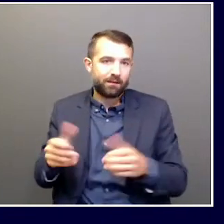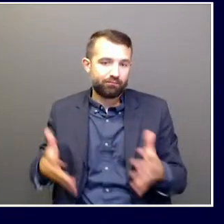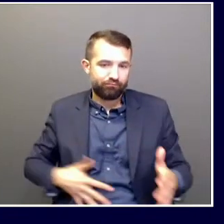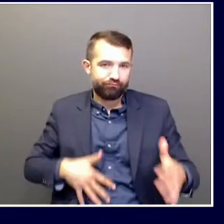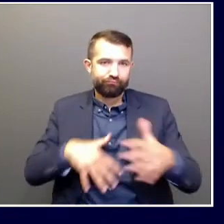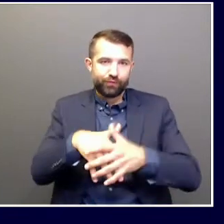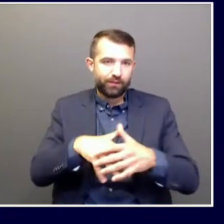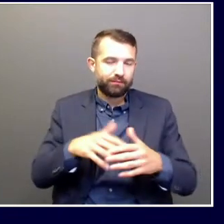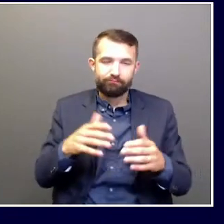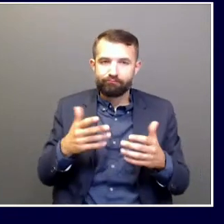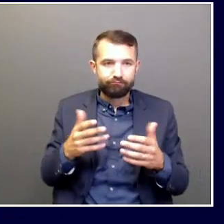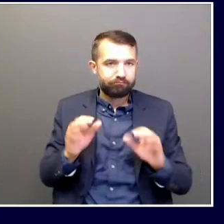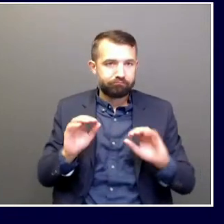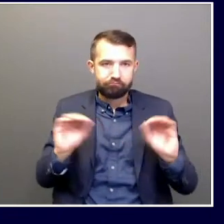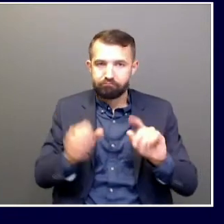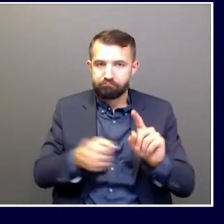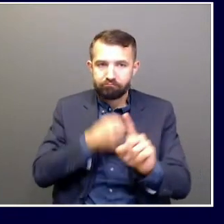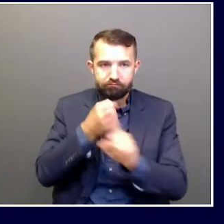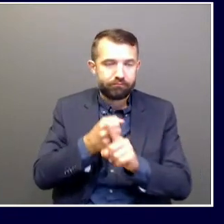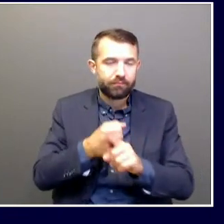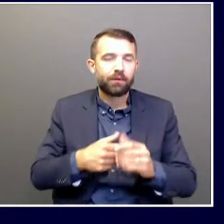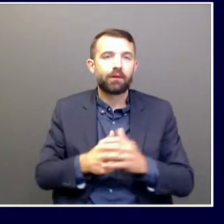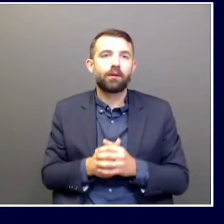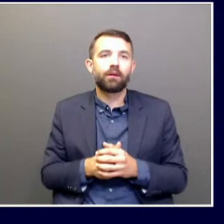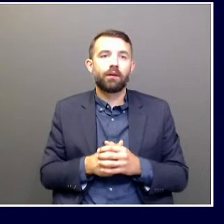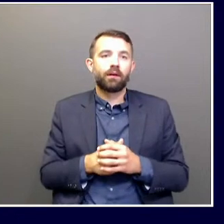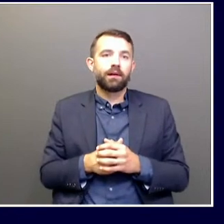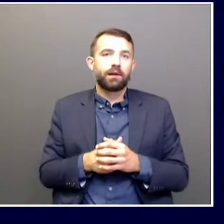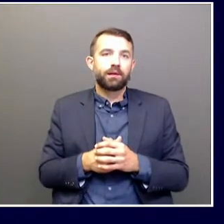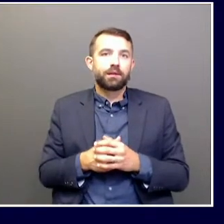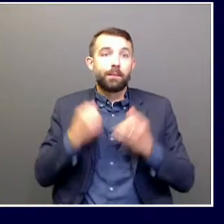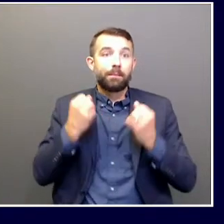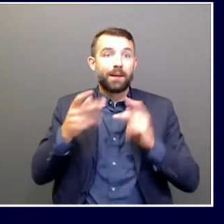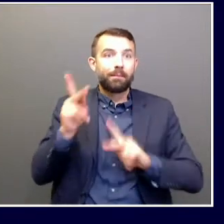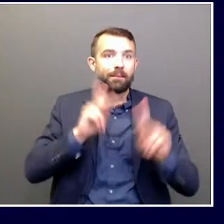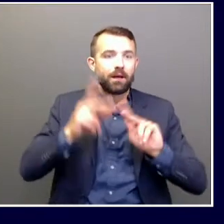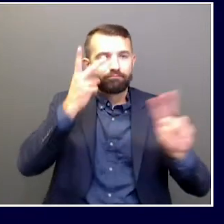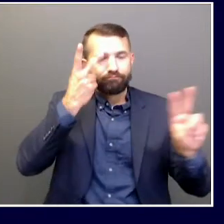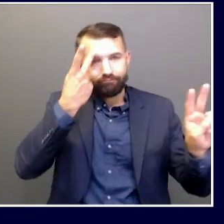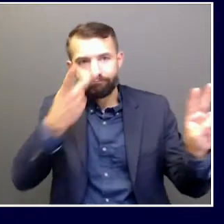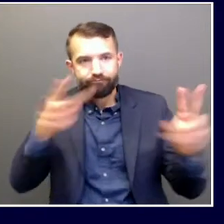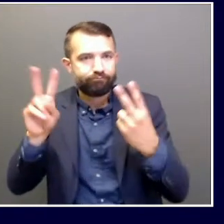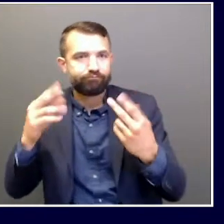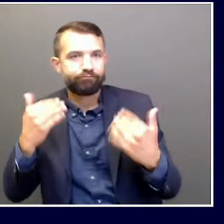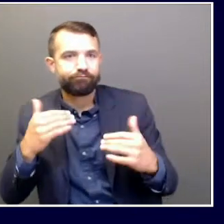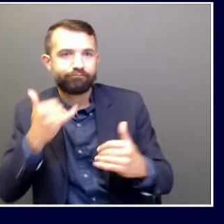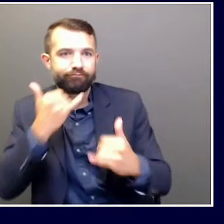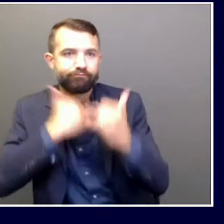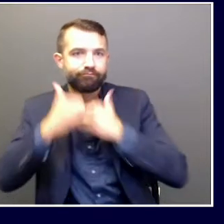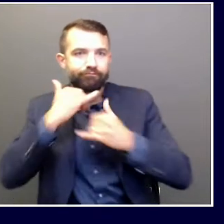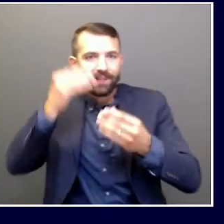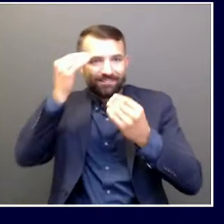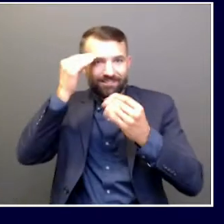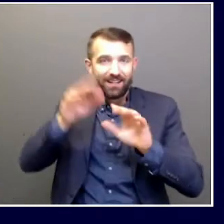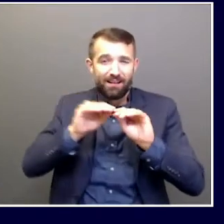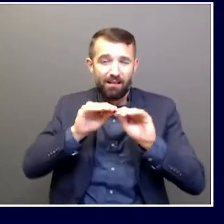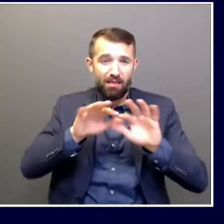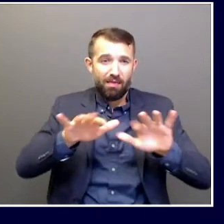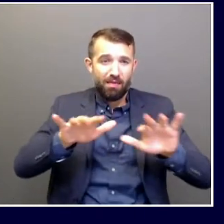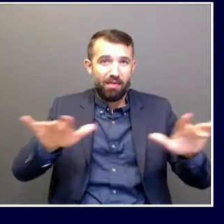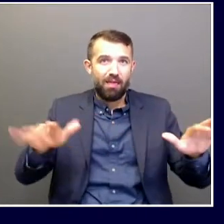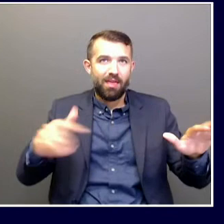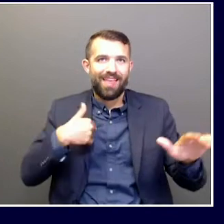questions, often tinged with misinformation. That ad is one that we started running not long ago and is out there right now, just as one